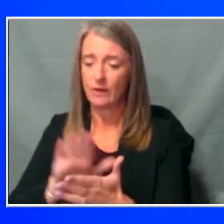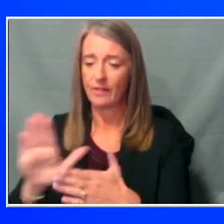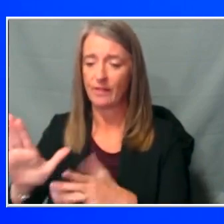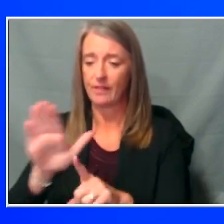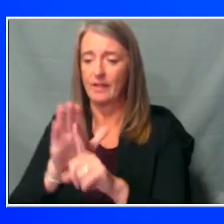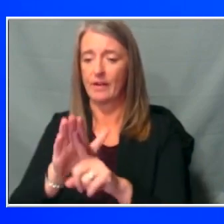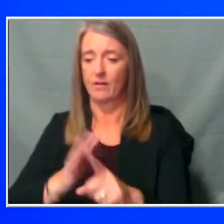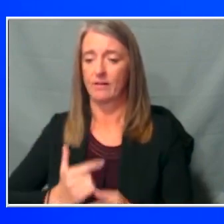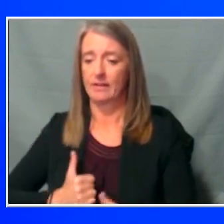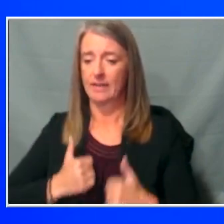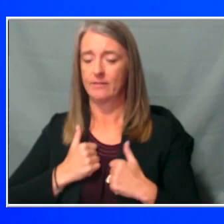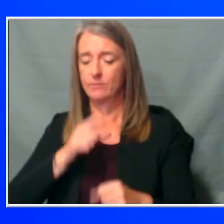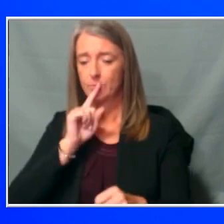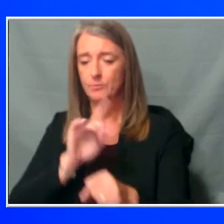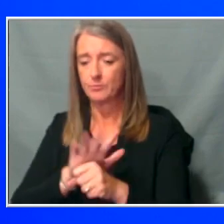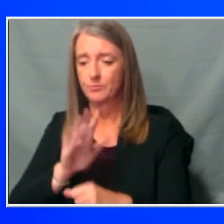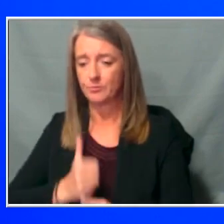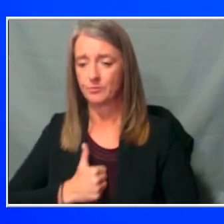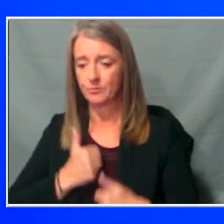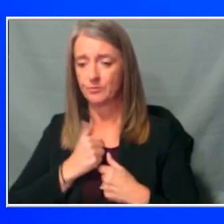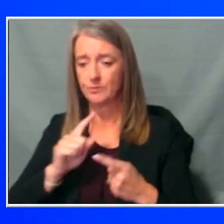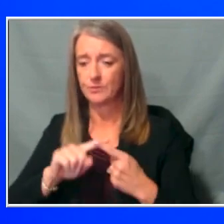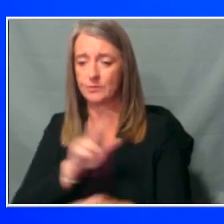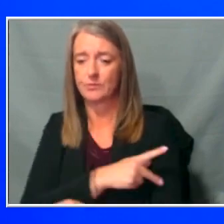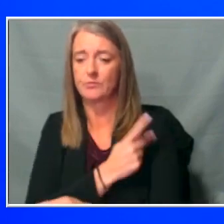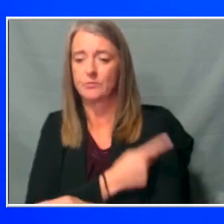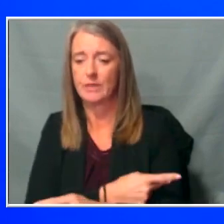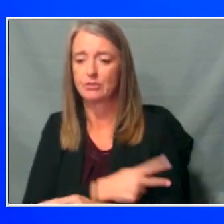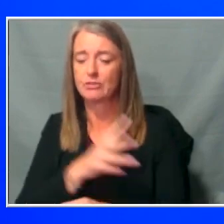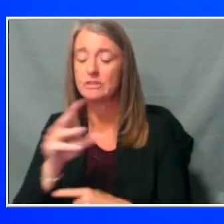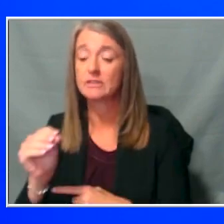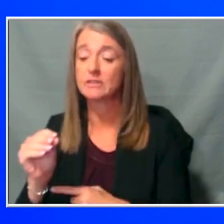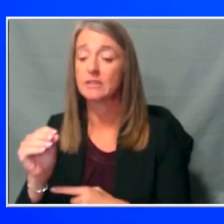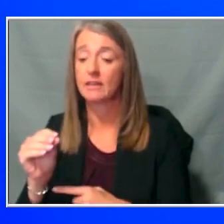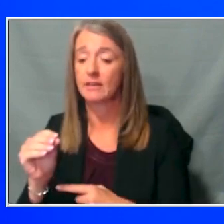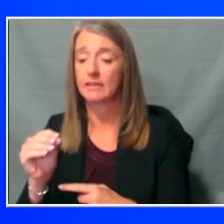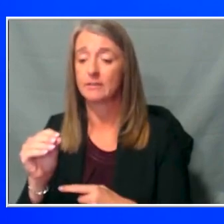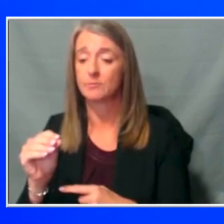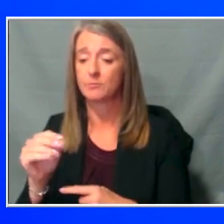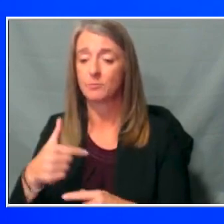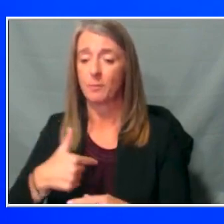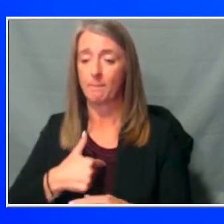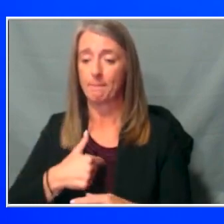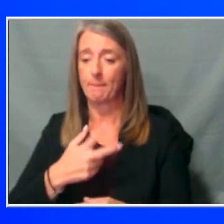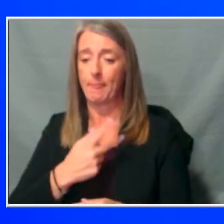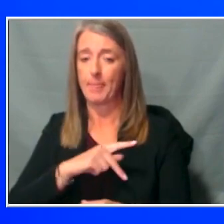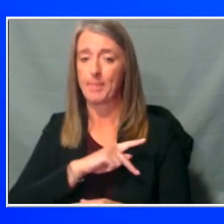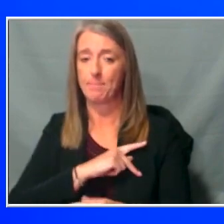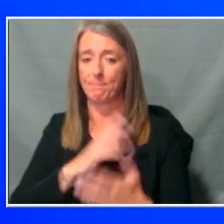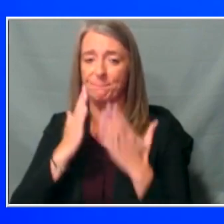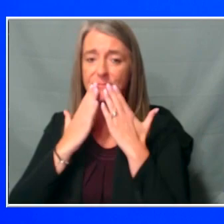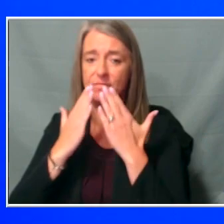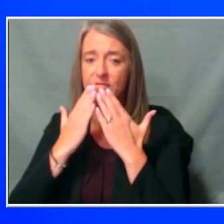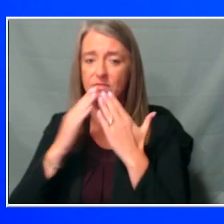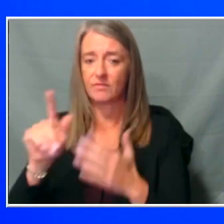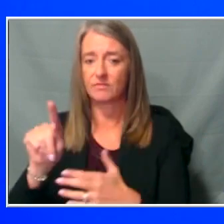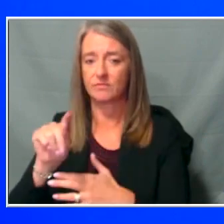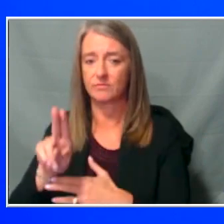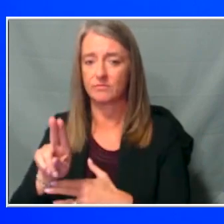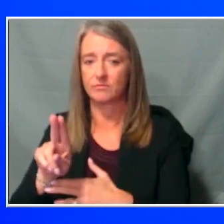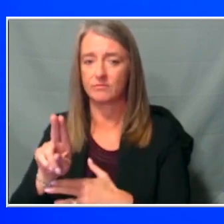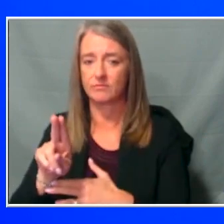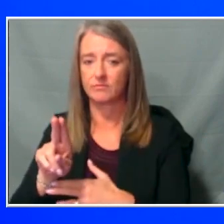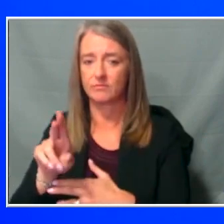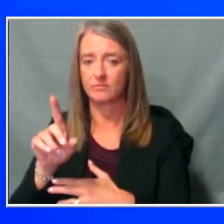life. They dedicate their lives to their patients. And I personally want to thank KU. You